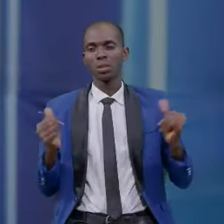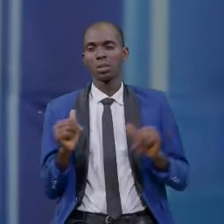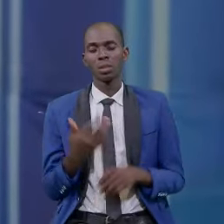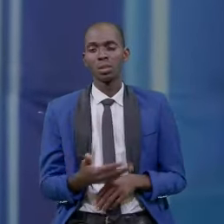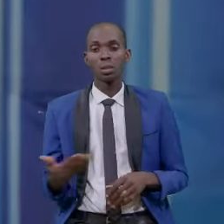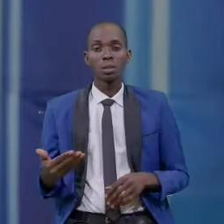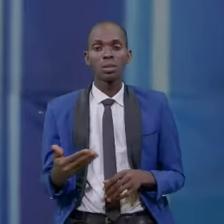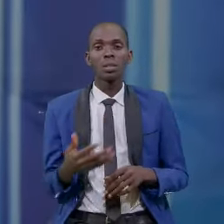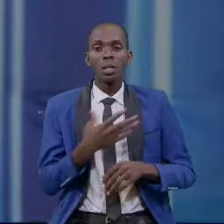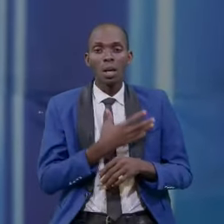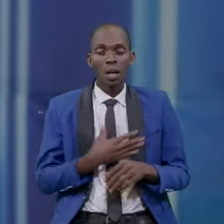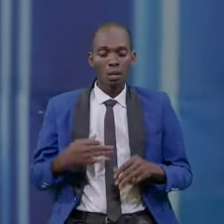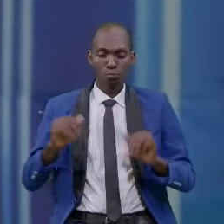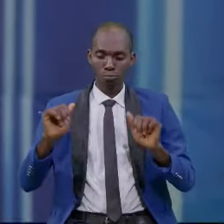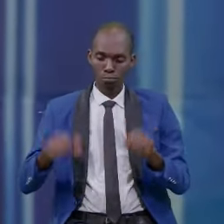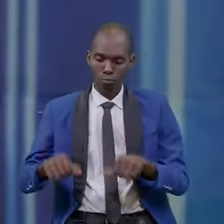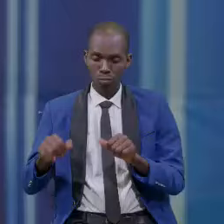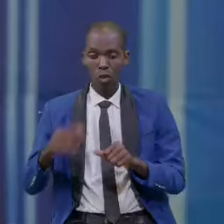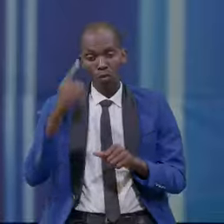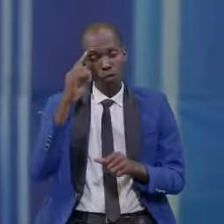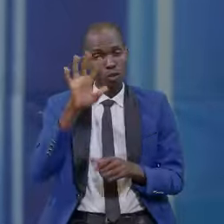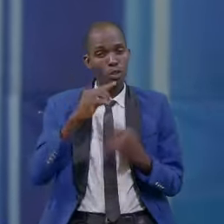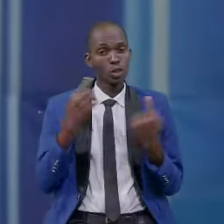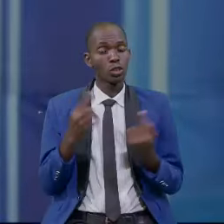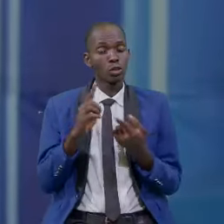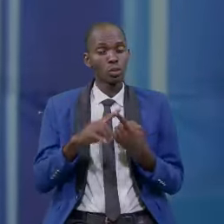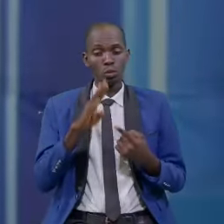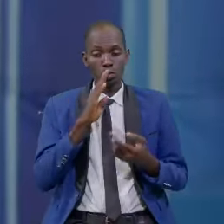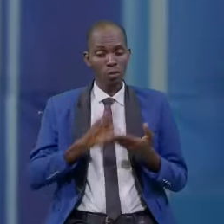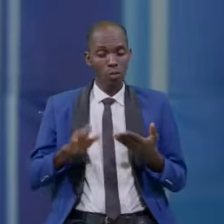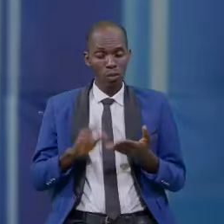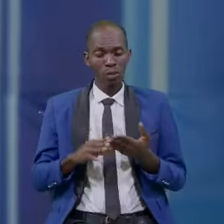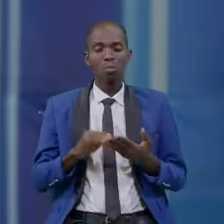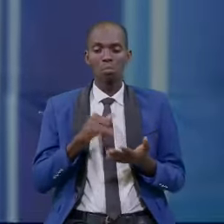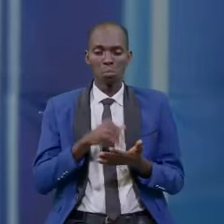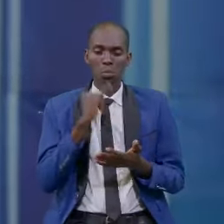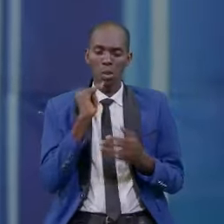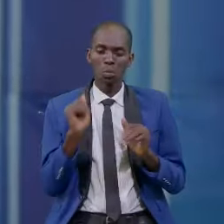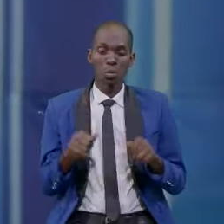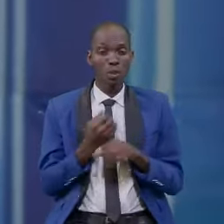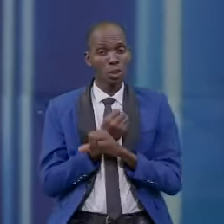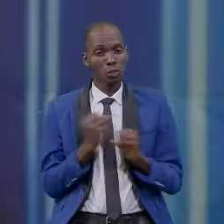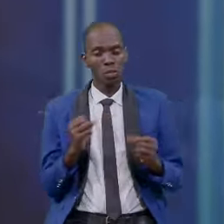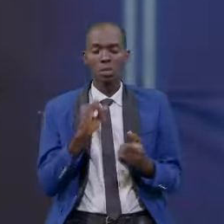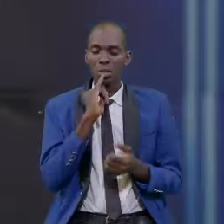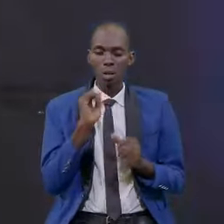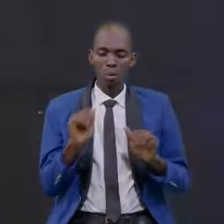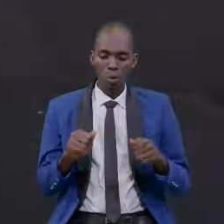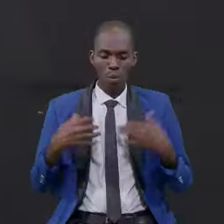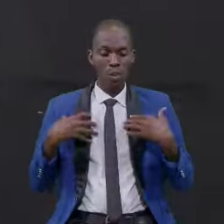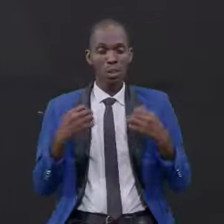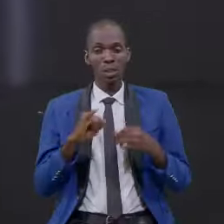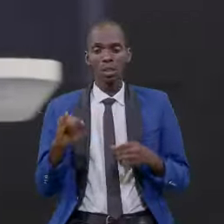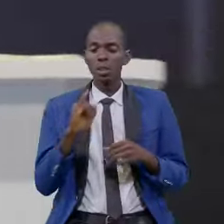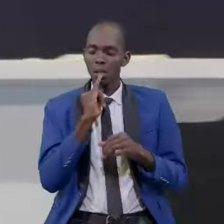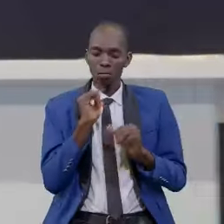forgiven. That's possible tonight. Salvation tonight, that's possible. Healing, that's possible tonight.